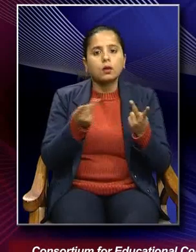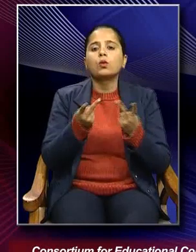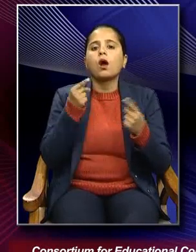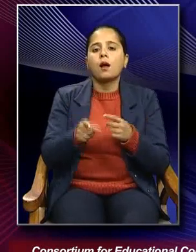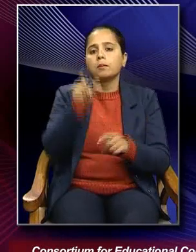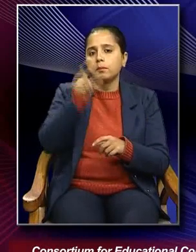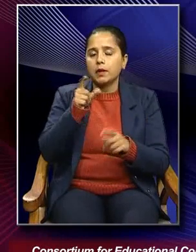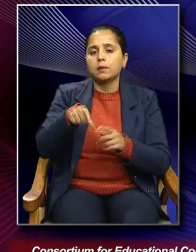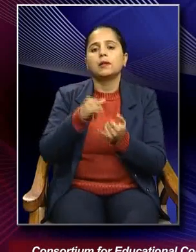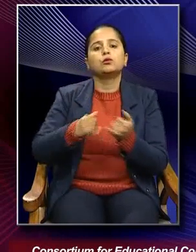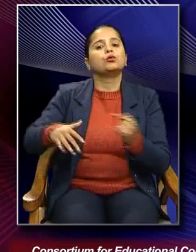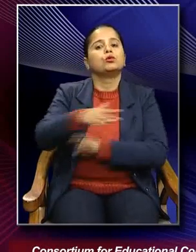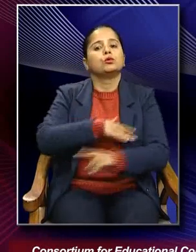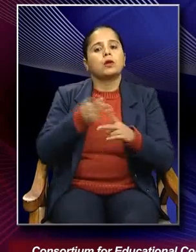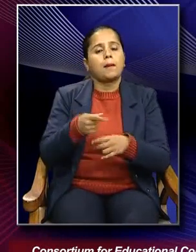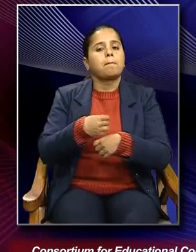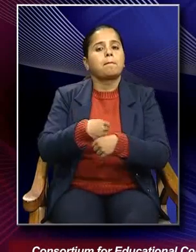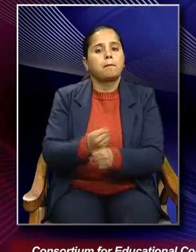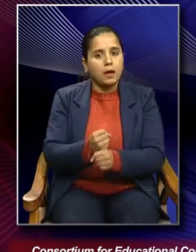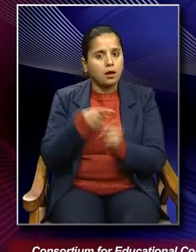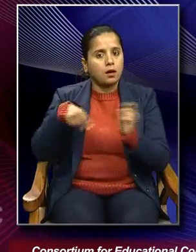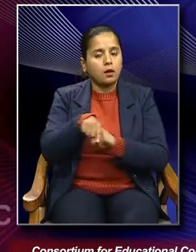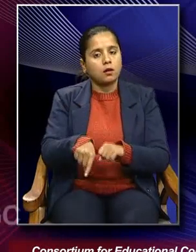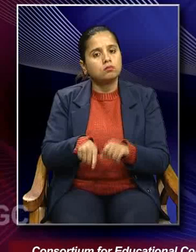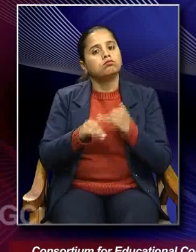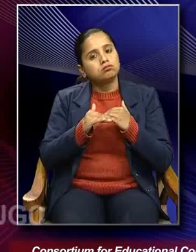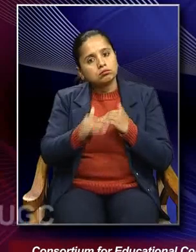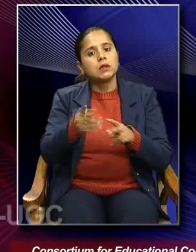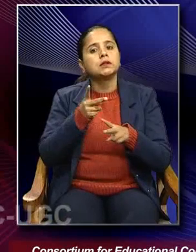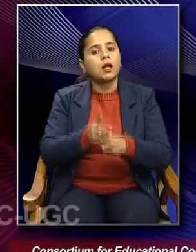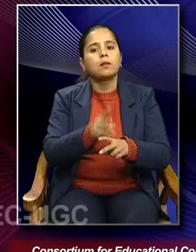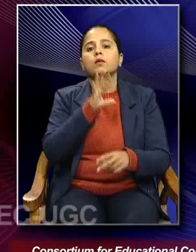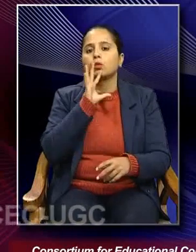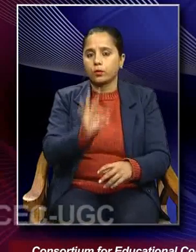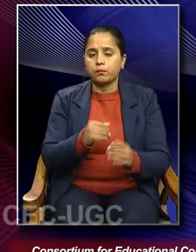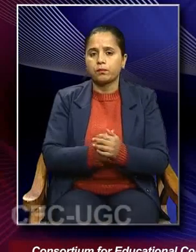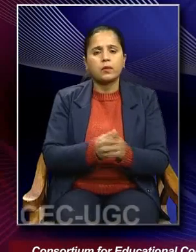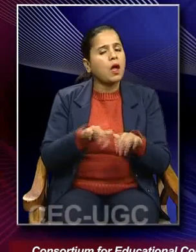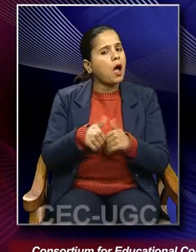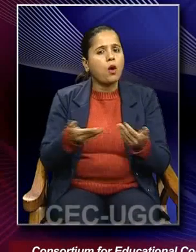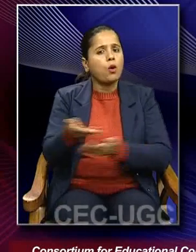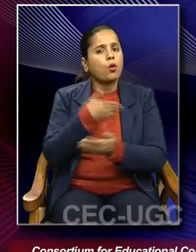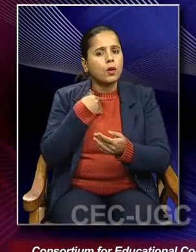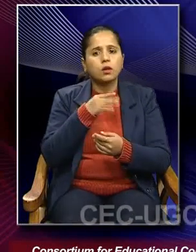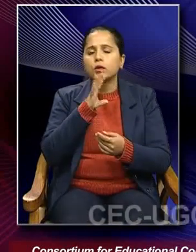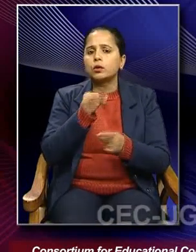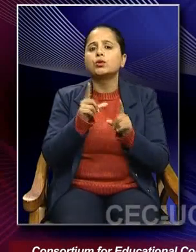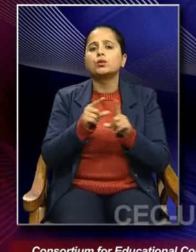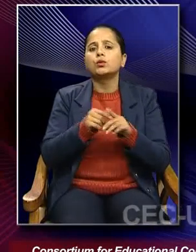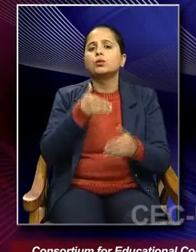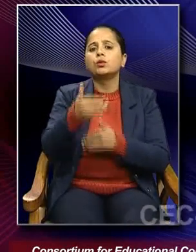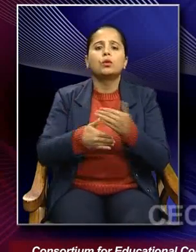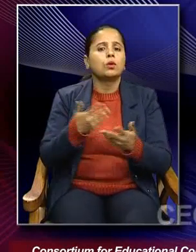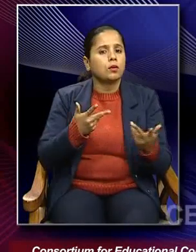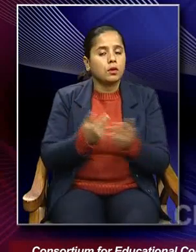in society create and maintain reality. How do we construct reality?